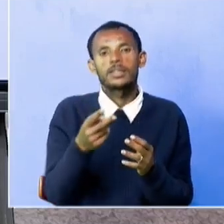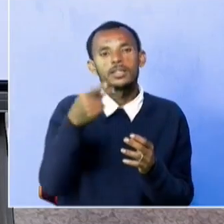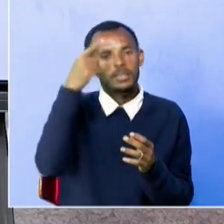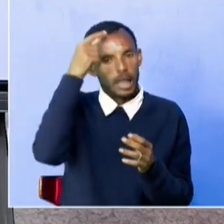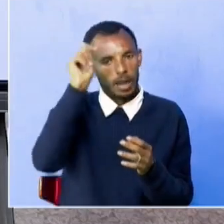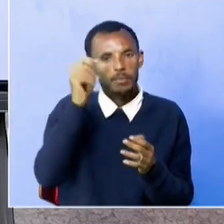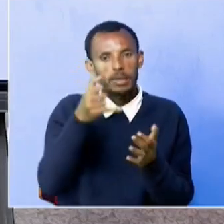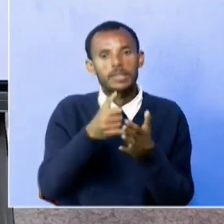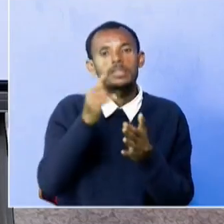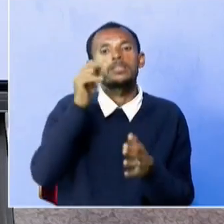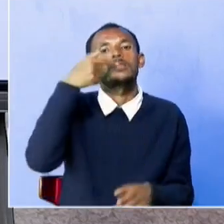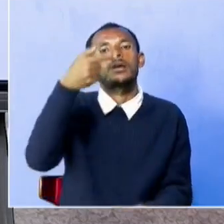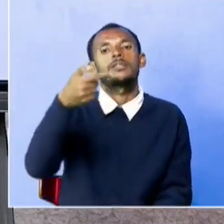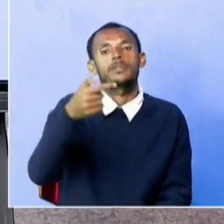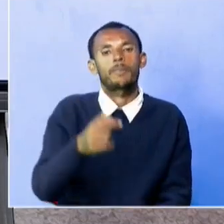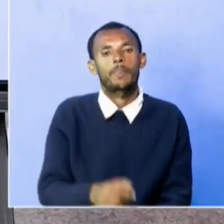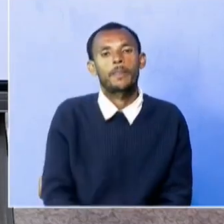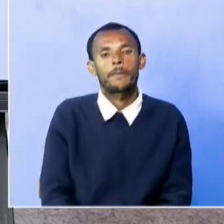is saying.